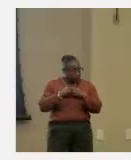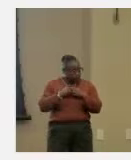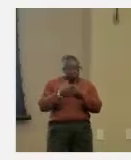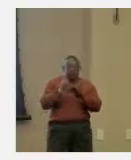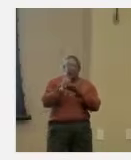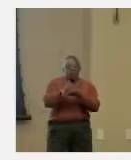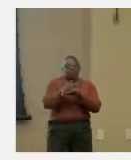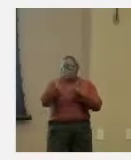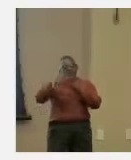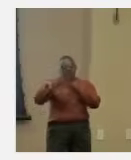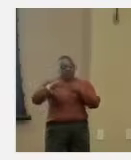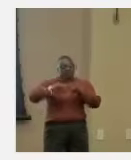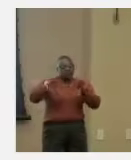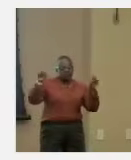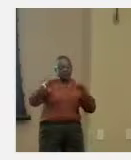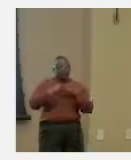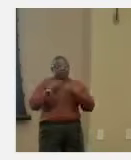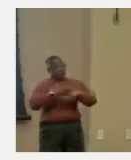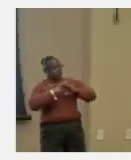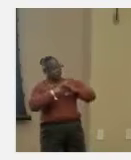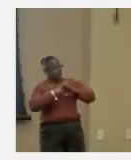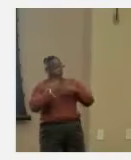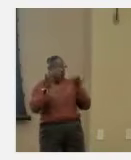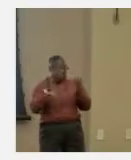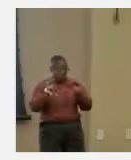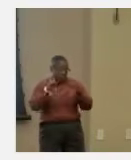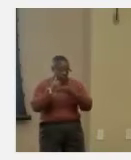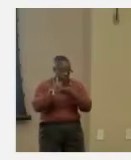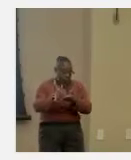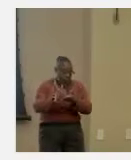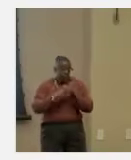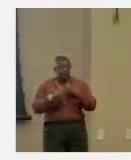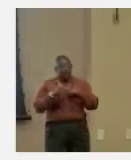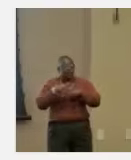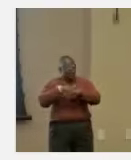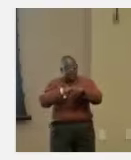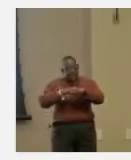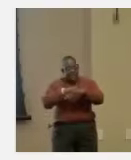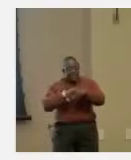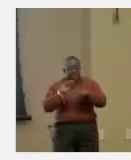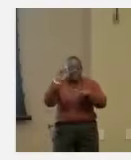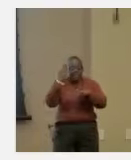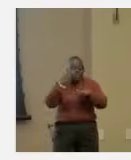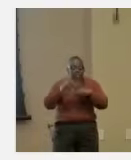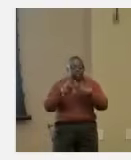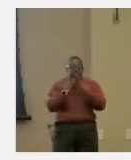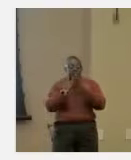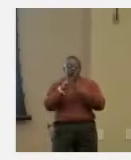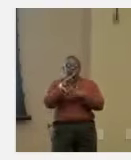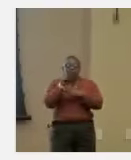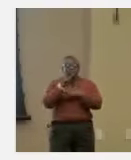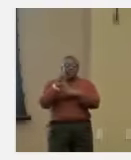much different outcomes. And prevention's even better. Tinted mineral sunscreen,